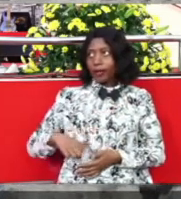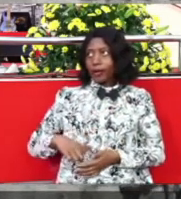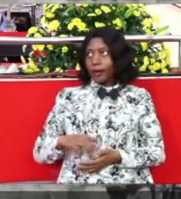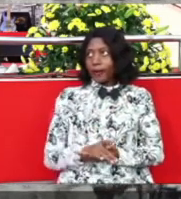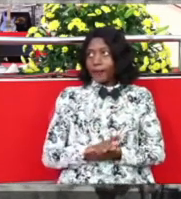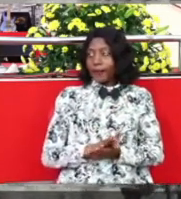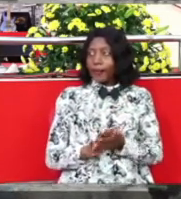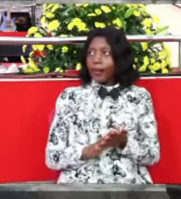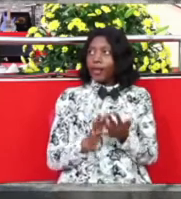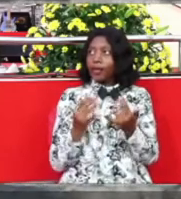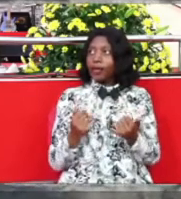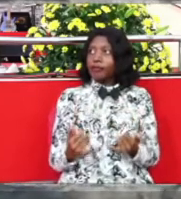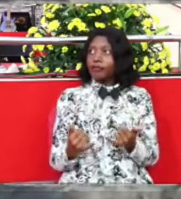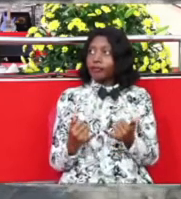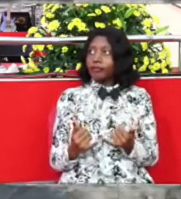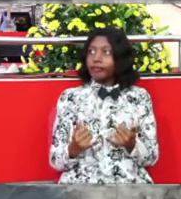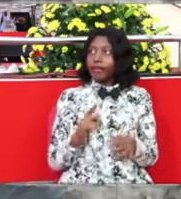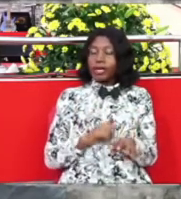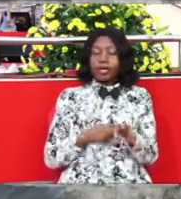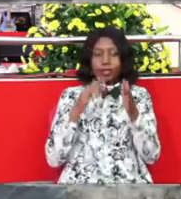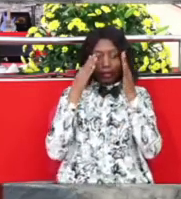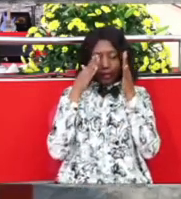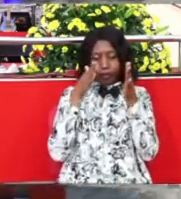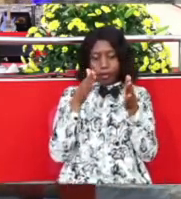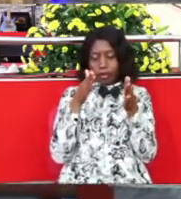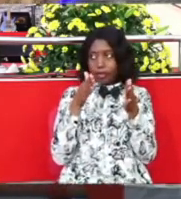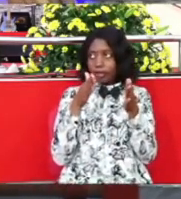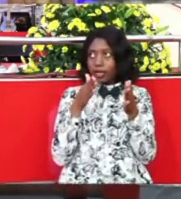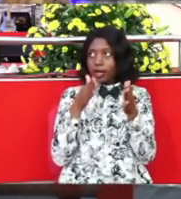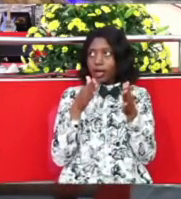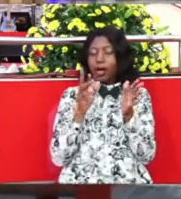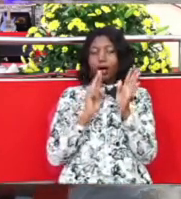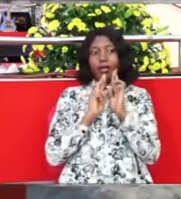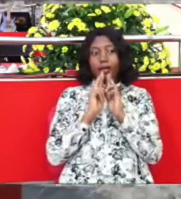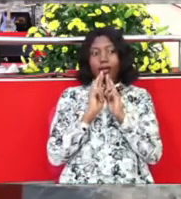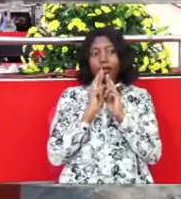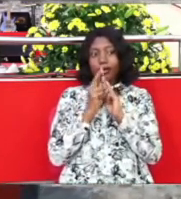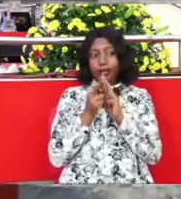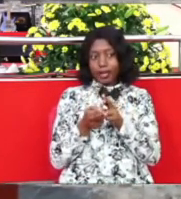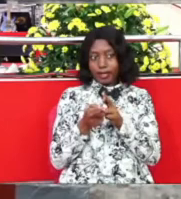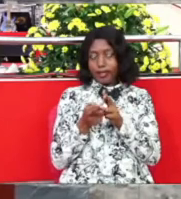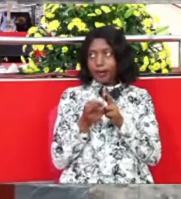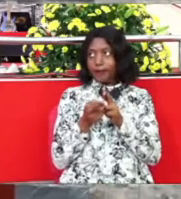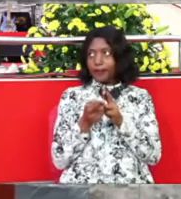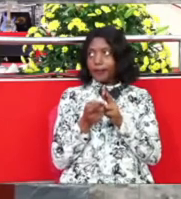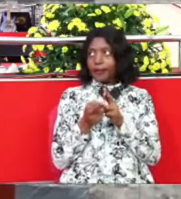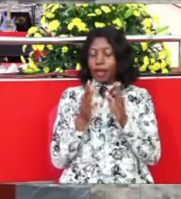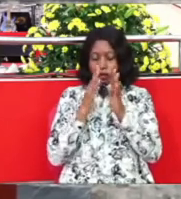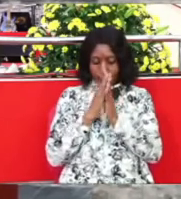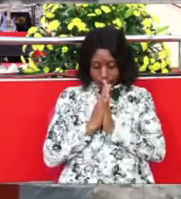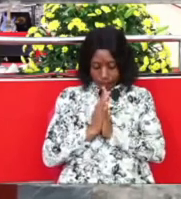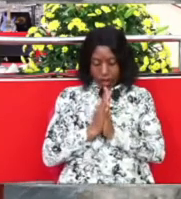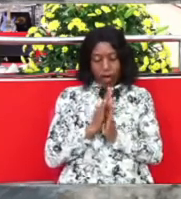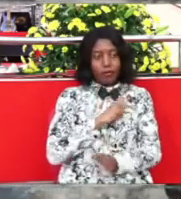And so, when I'm looking at the result, I'm looking at now at the result of that prayer that